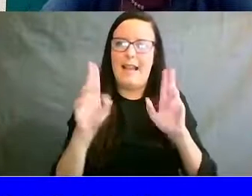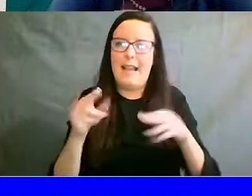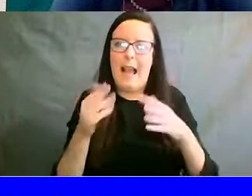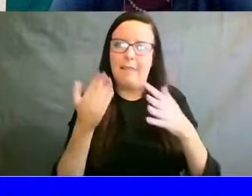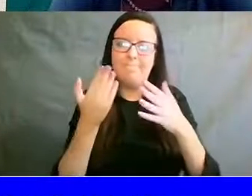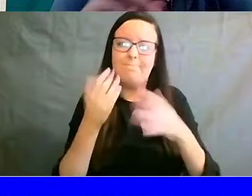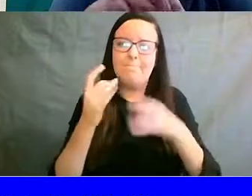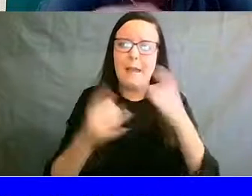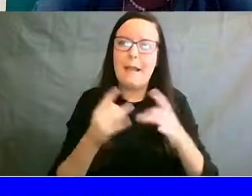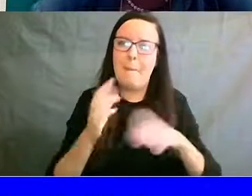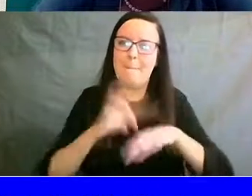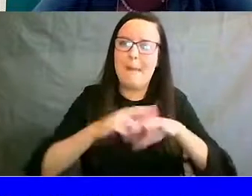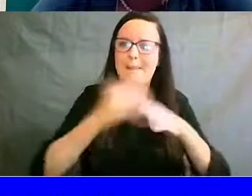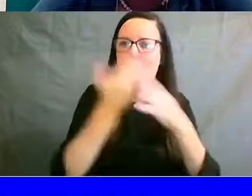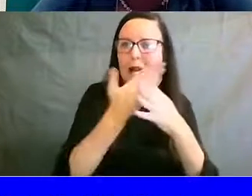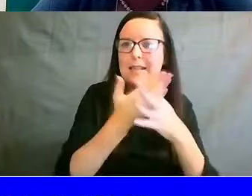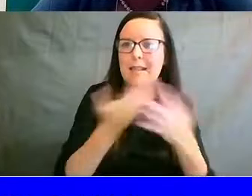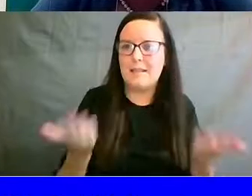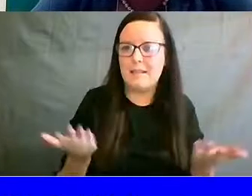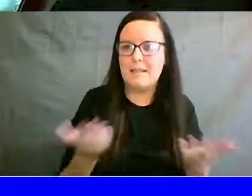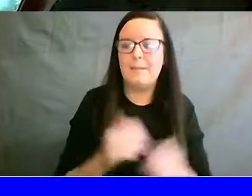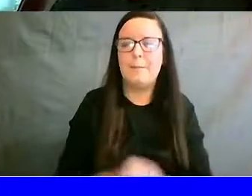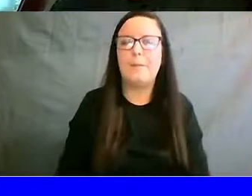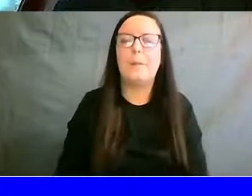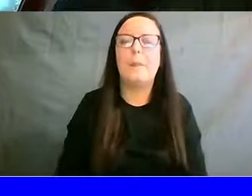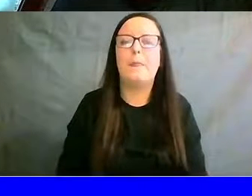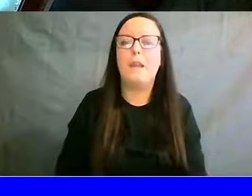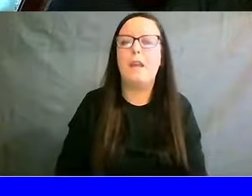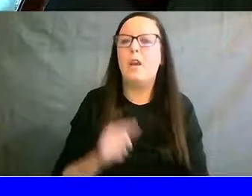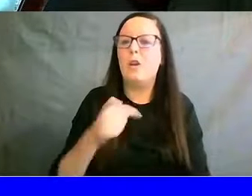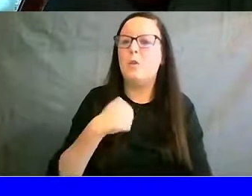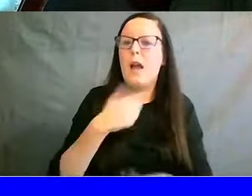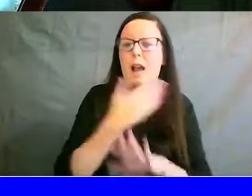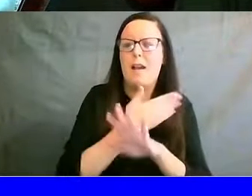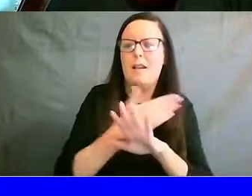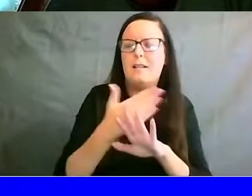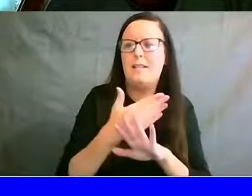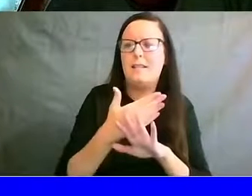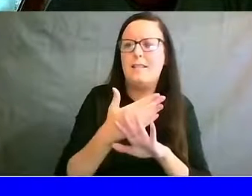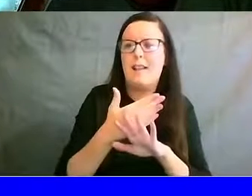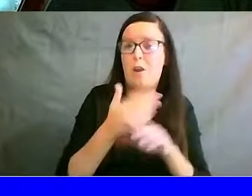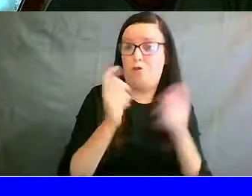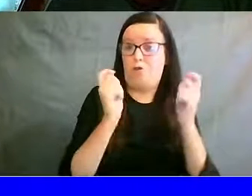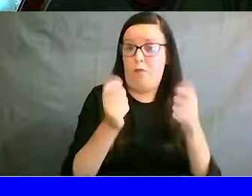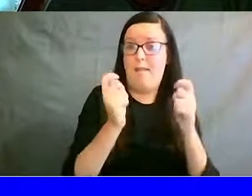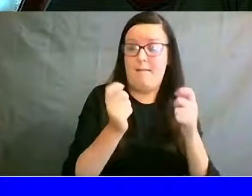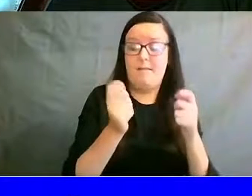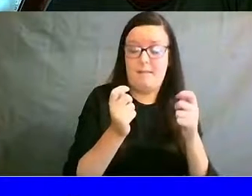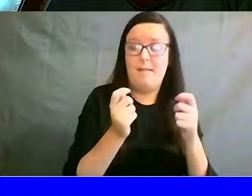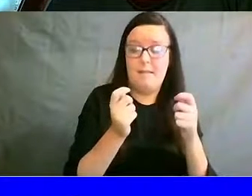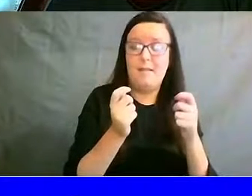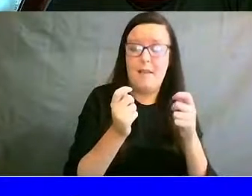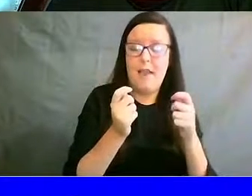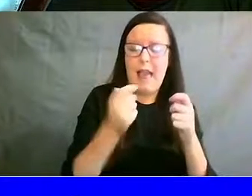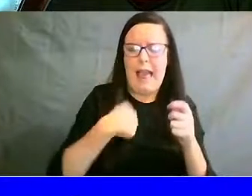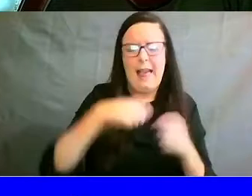work back. Okay, I would start with where we finished, actually, training. I mean, I think if people have